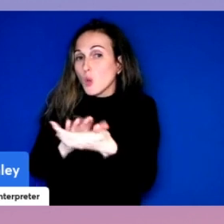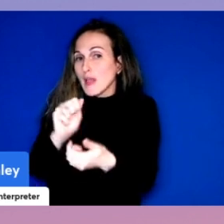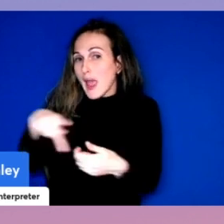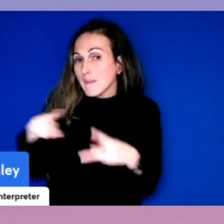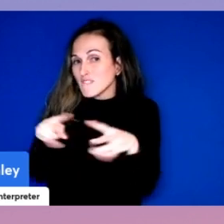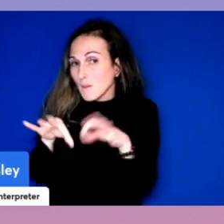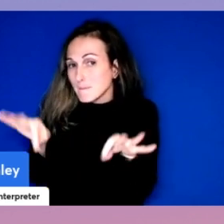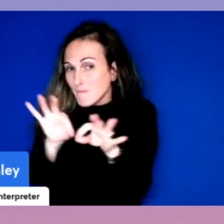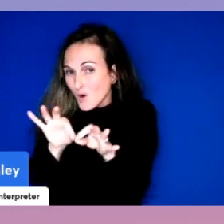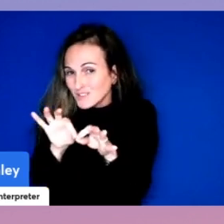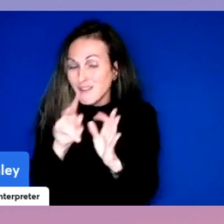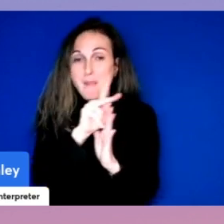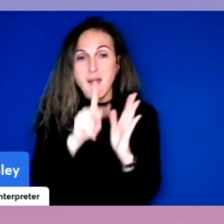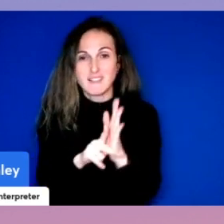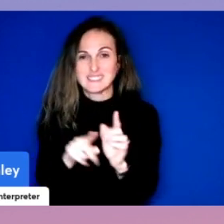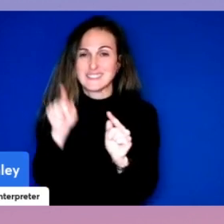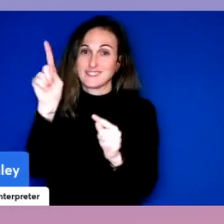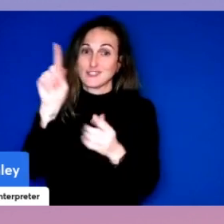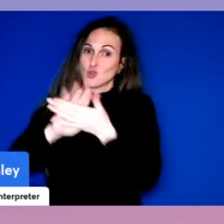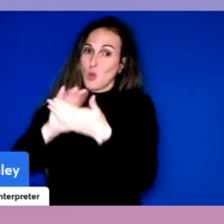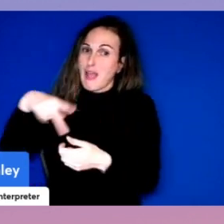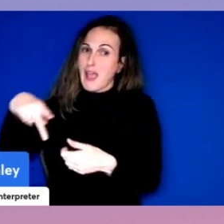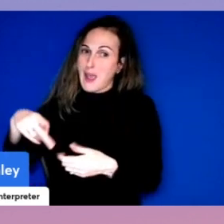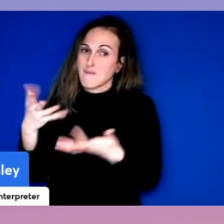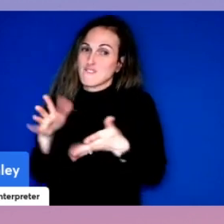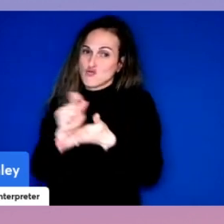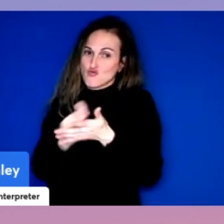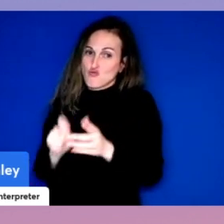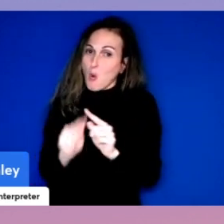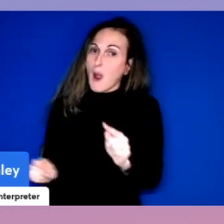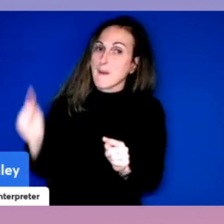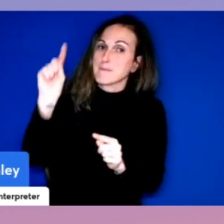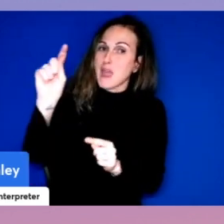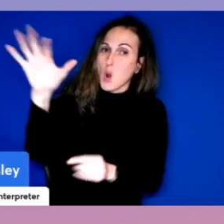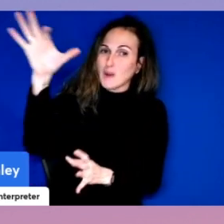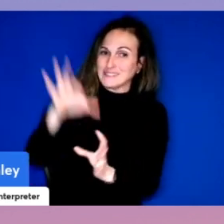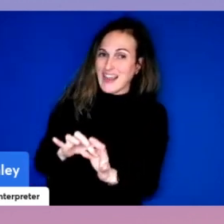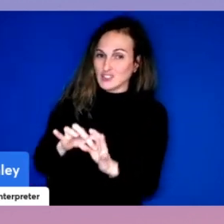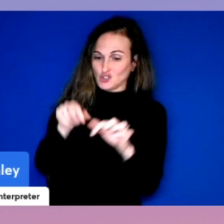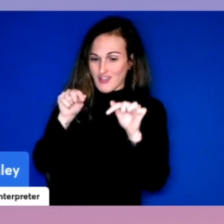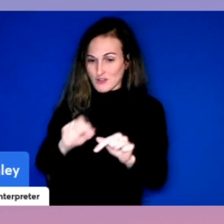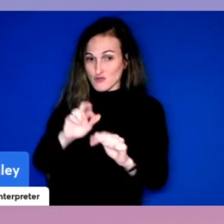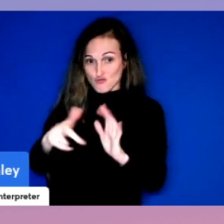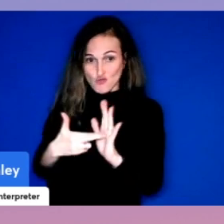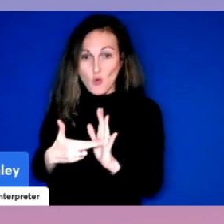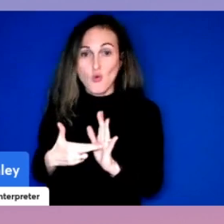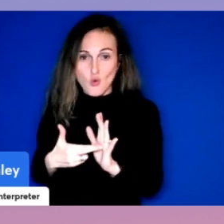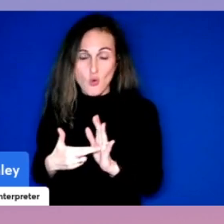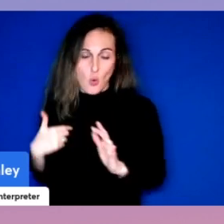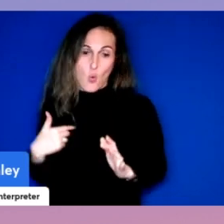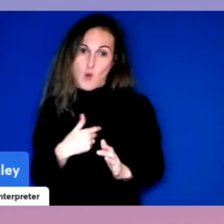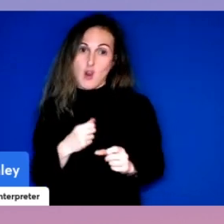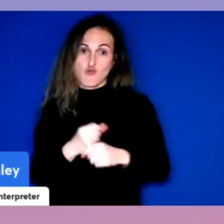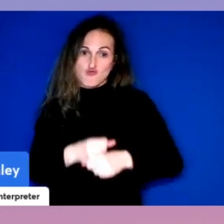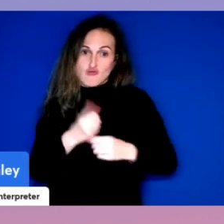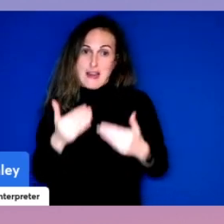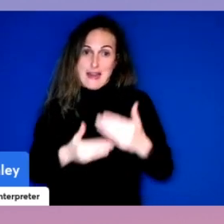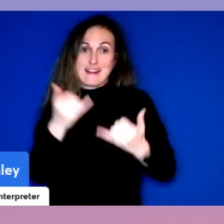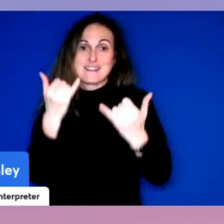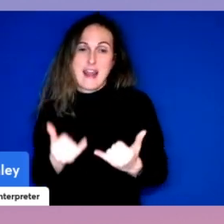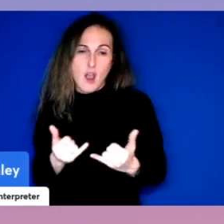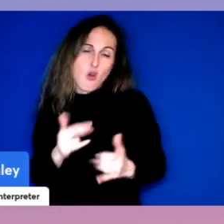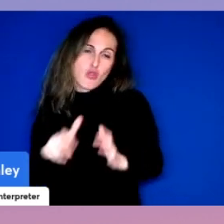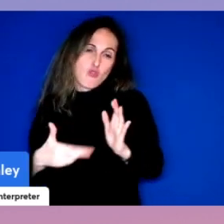is school app, which we wrote up here. So this policy is attached to this role that we're creating, the role called school